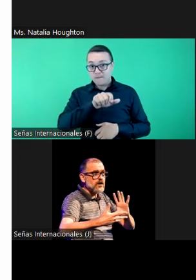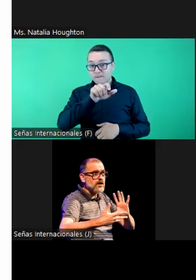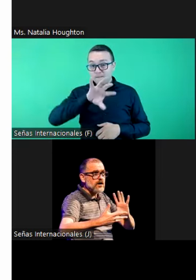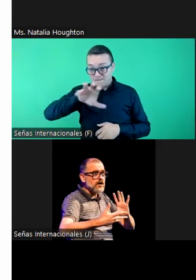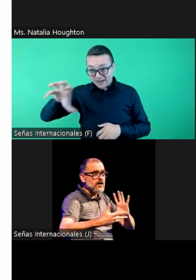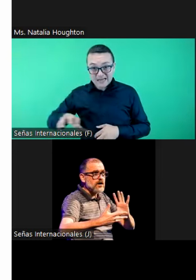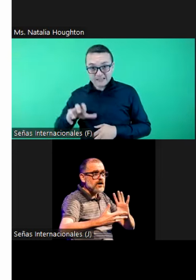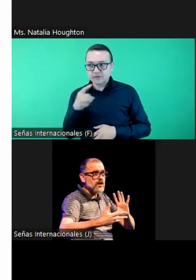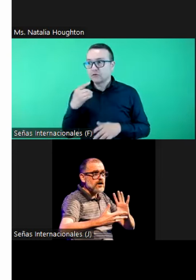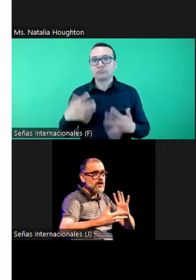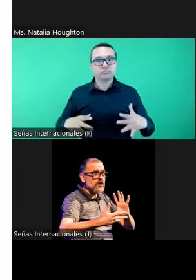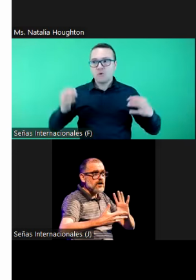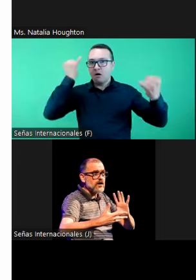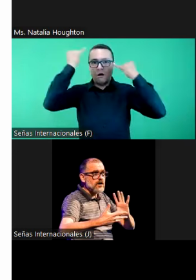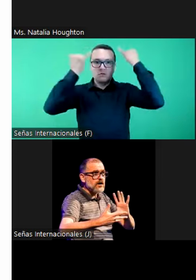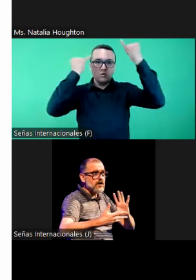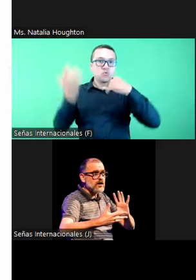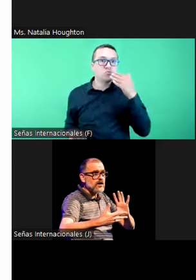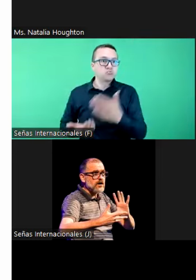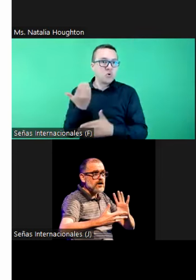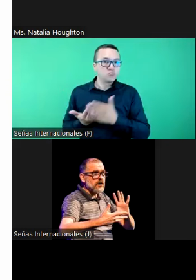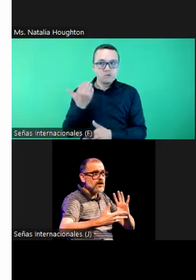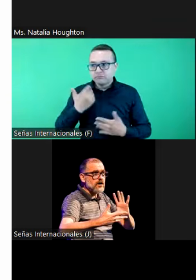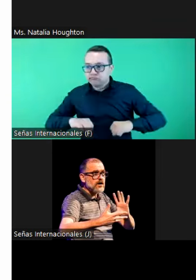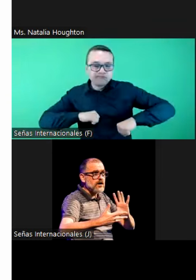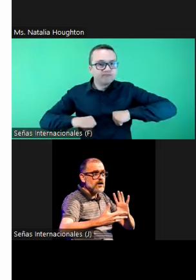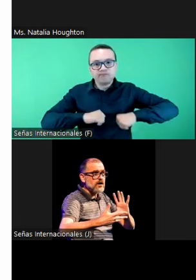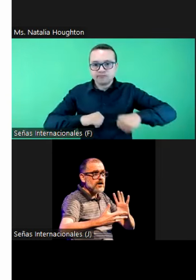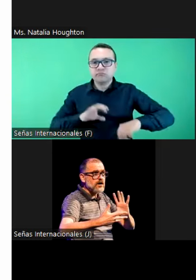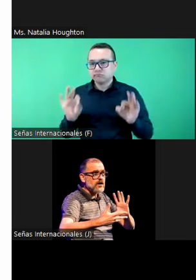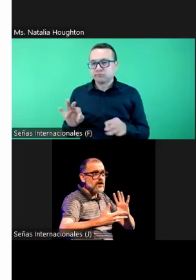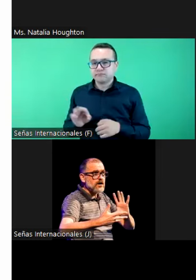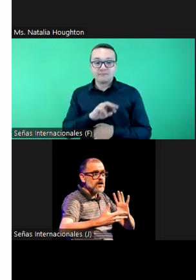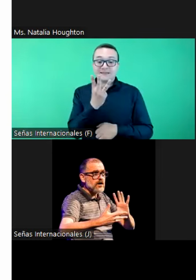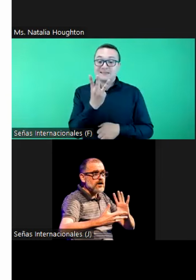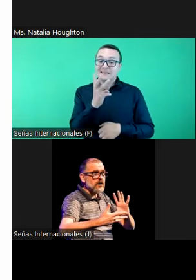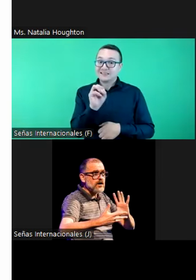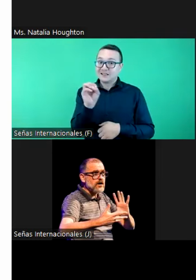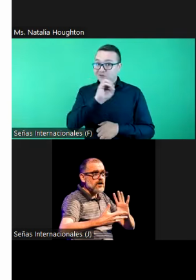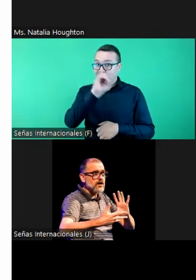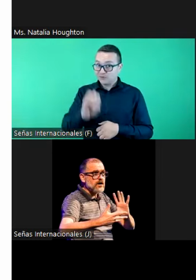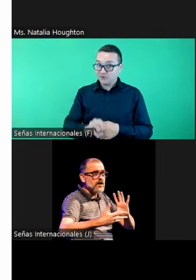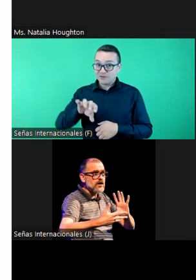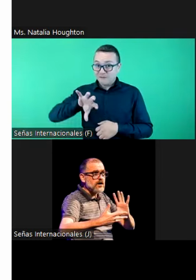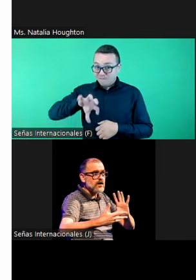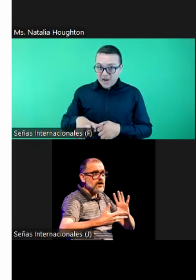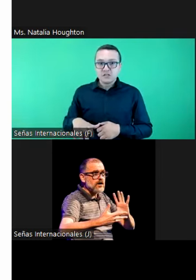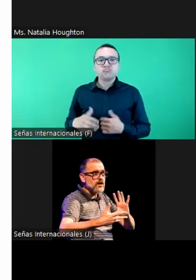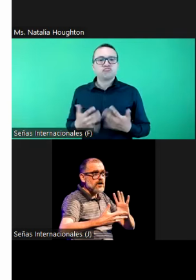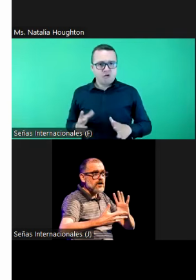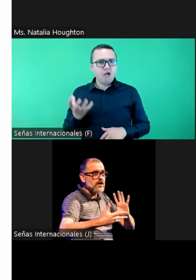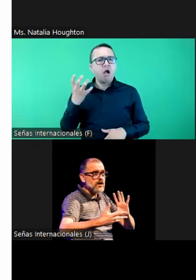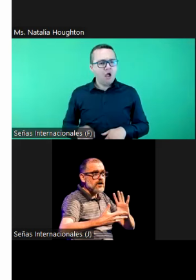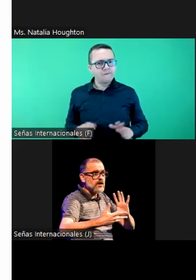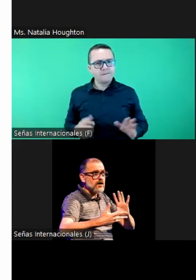developed initiatives and plans in order to provide continuity in essential services, and 30% of the